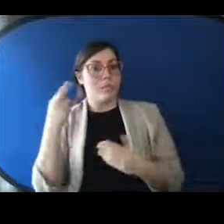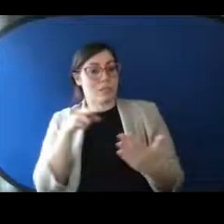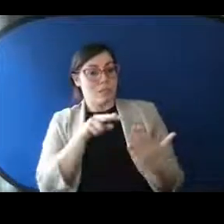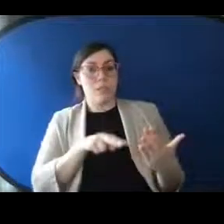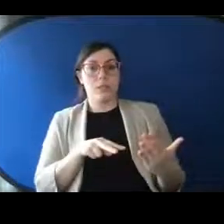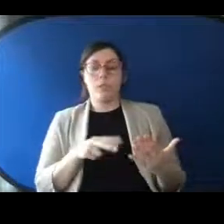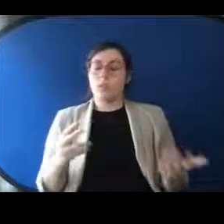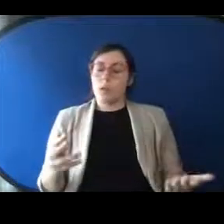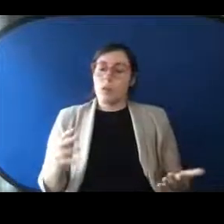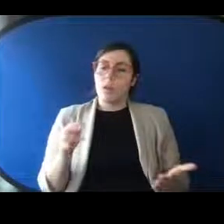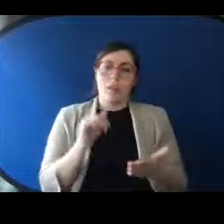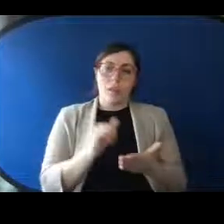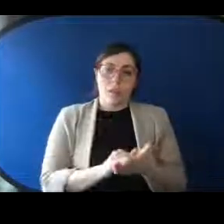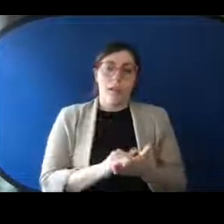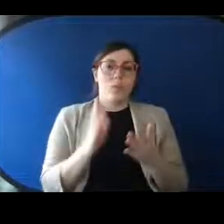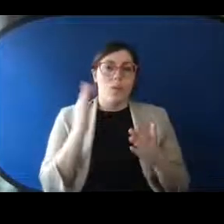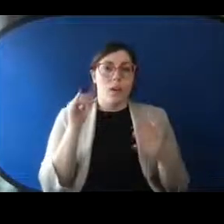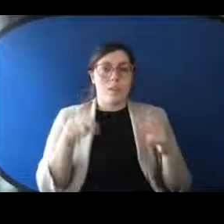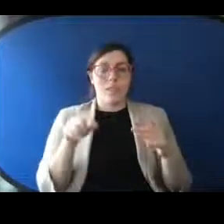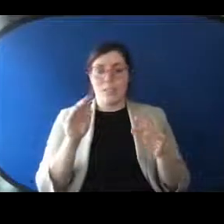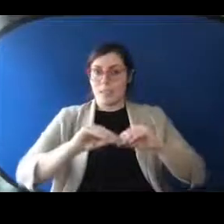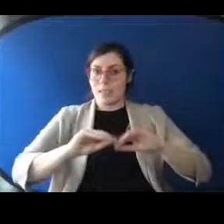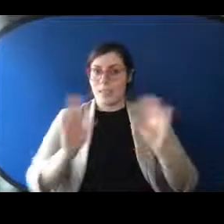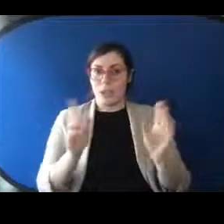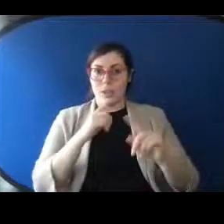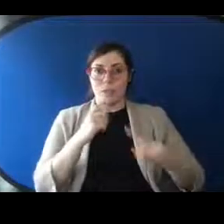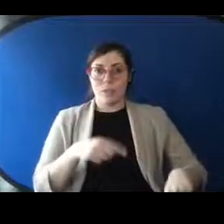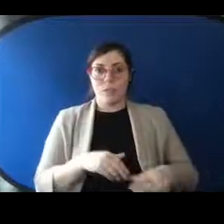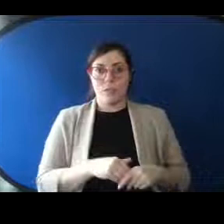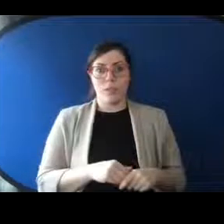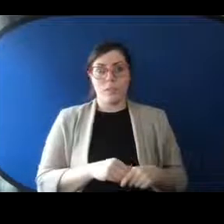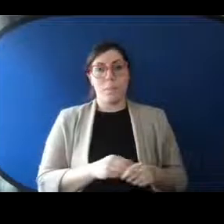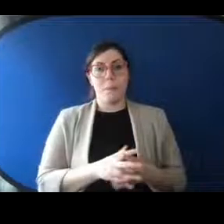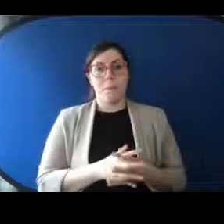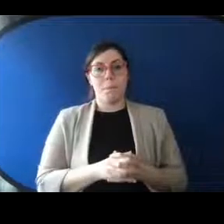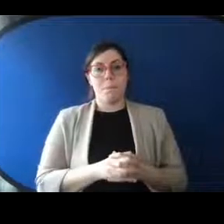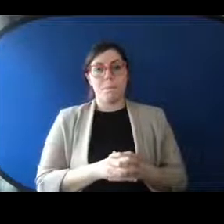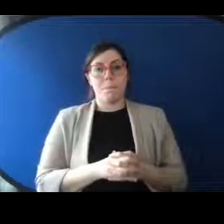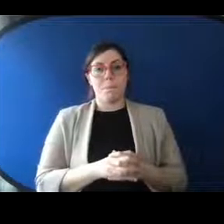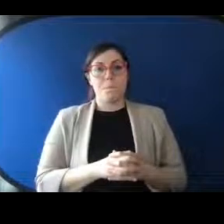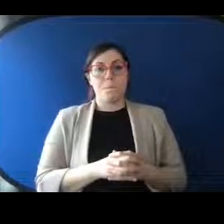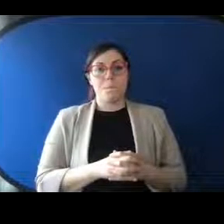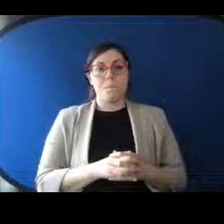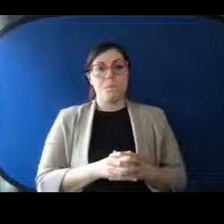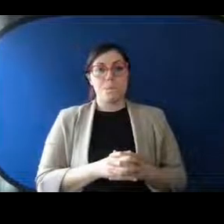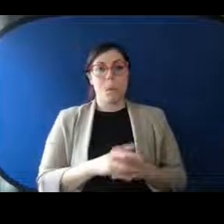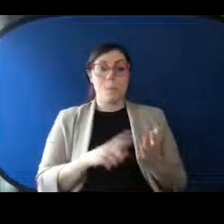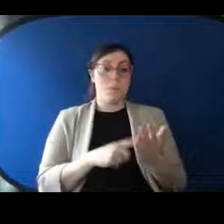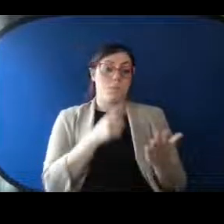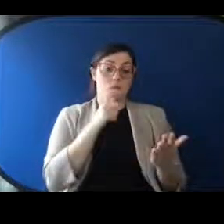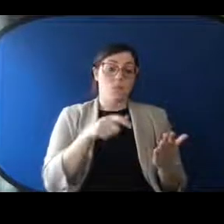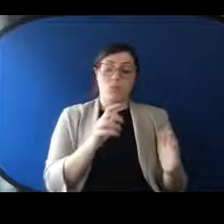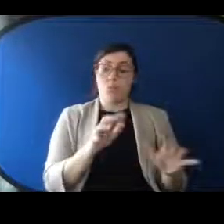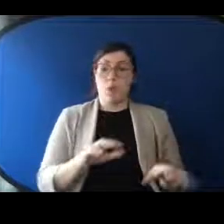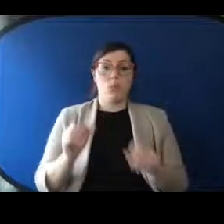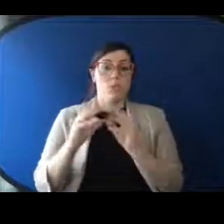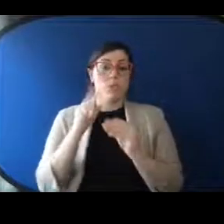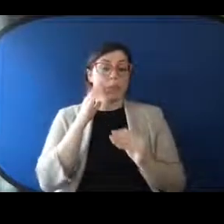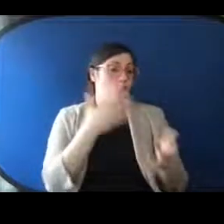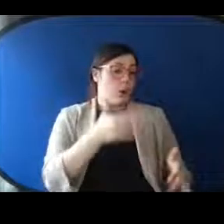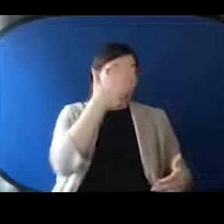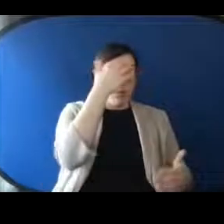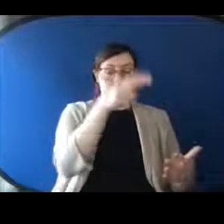of these questions very clearly. We may not even need to have a meeting. We might just already have our answers right there. They're explicitly defined in the